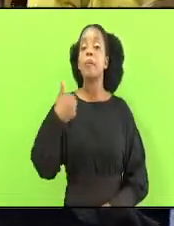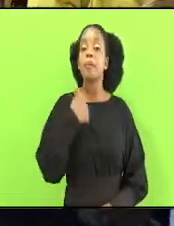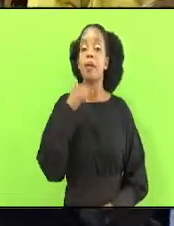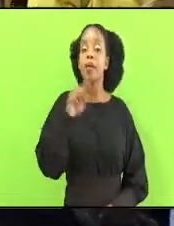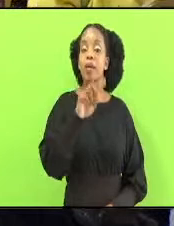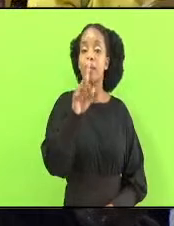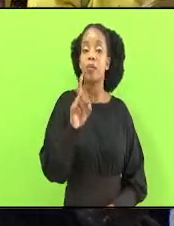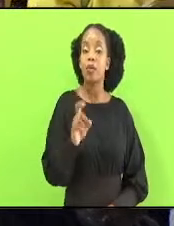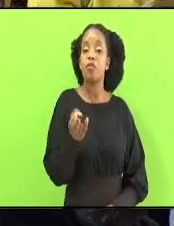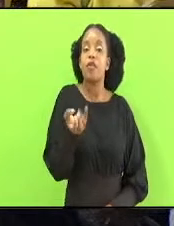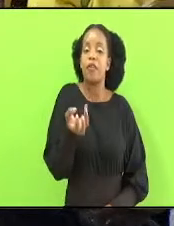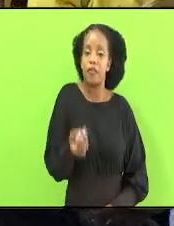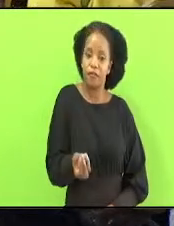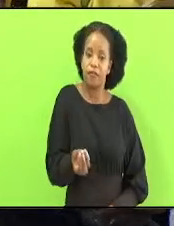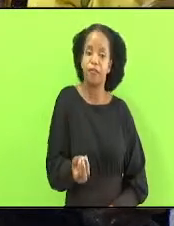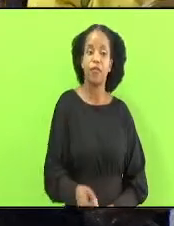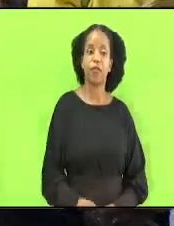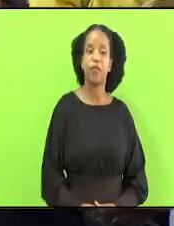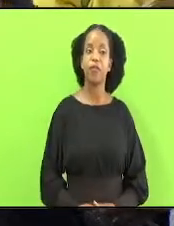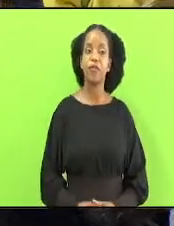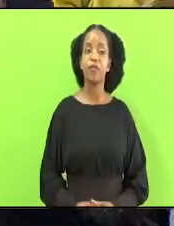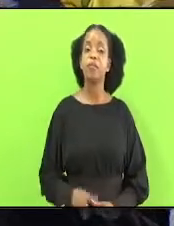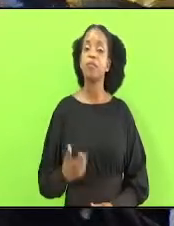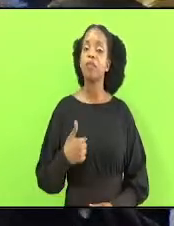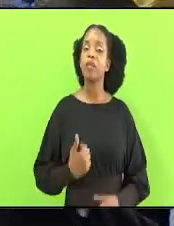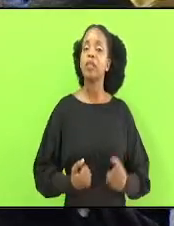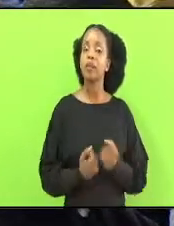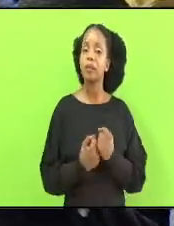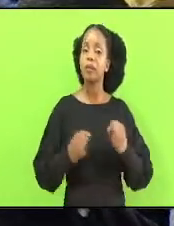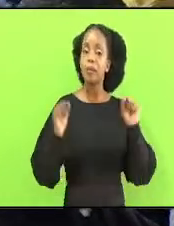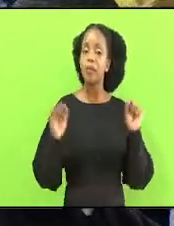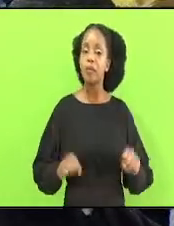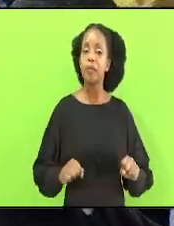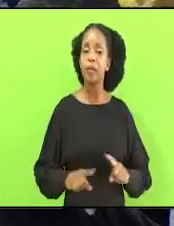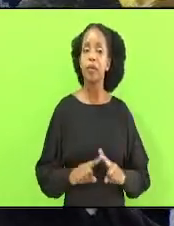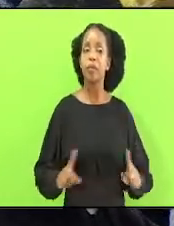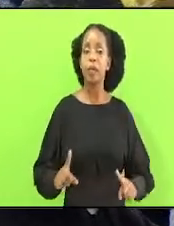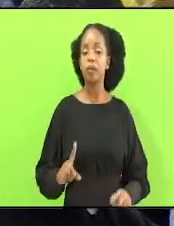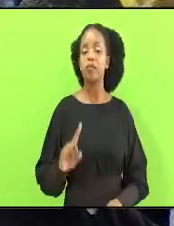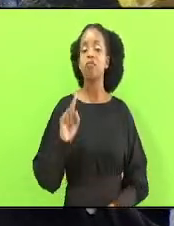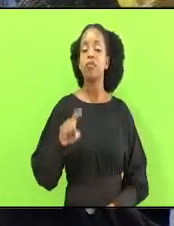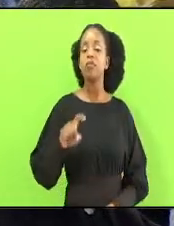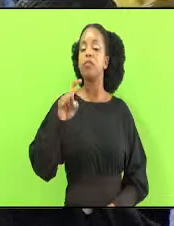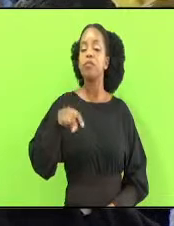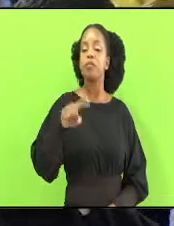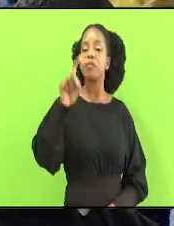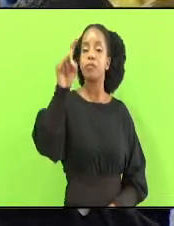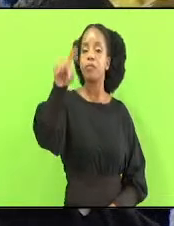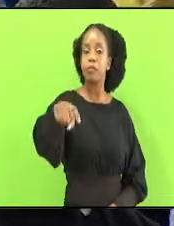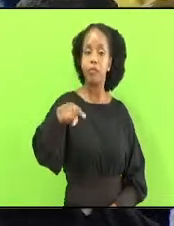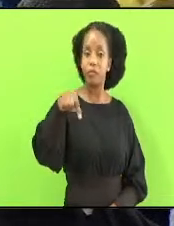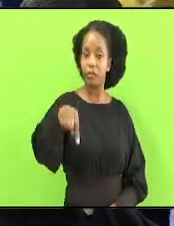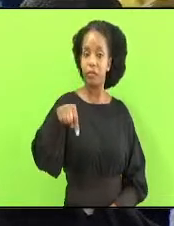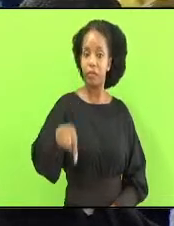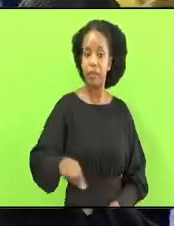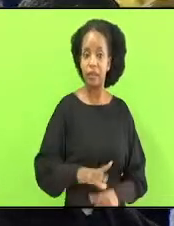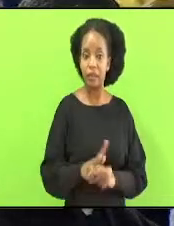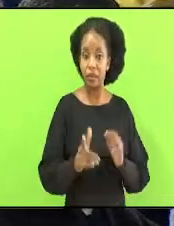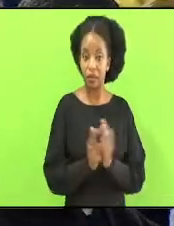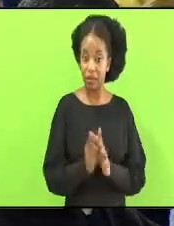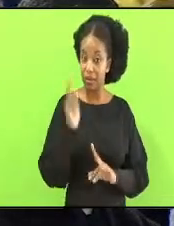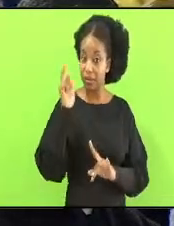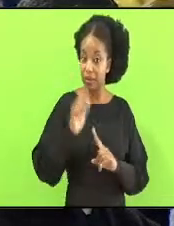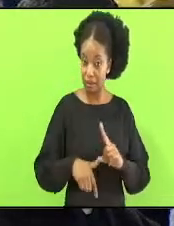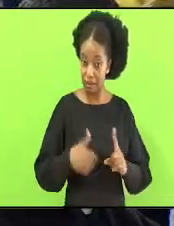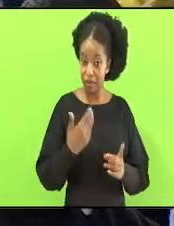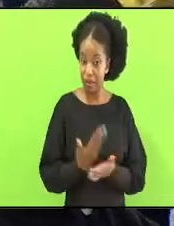ke gore and then jaaka ke supporta molaotheo o mo nakong e tlang molaotheo o motho a ka